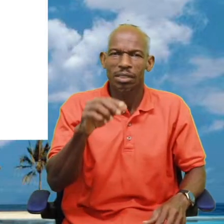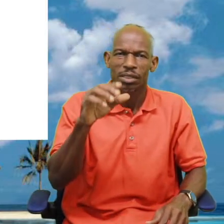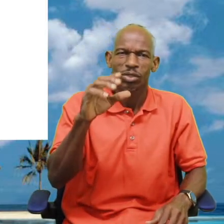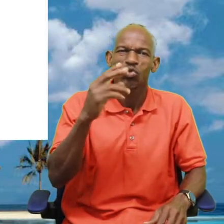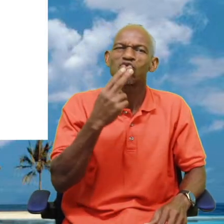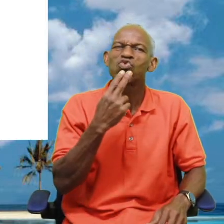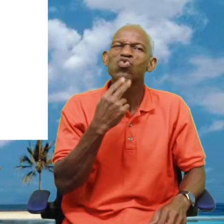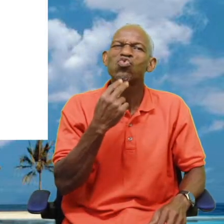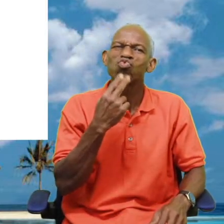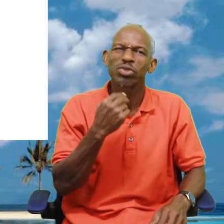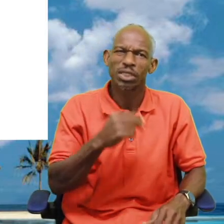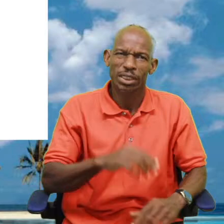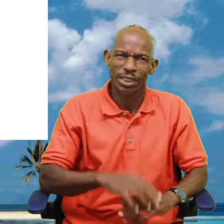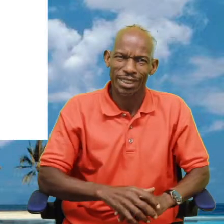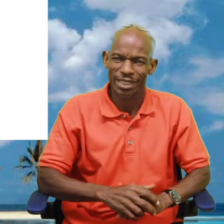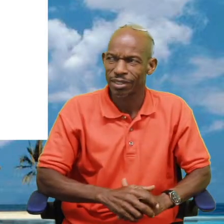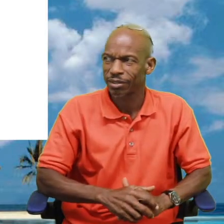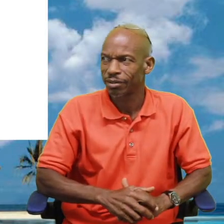sign.